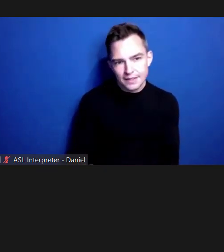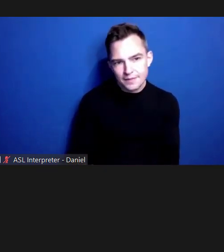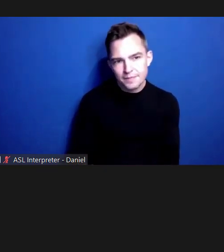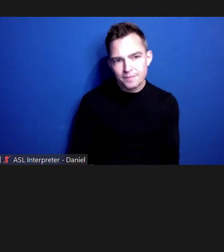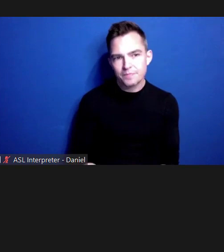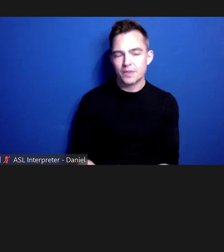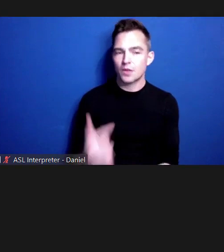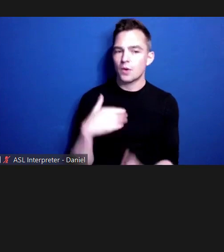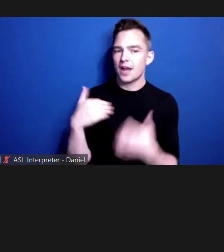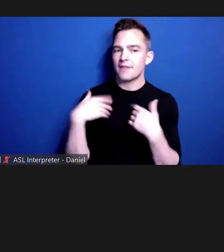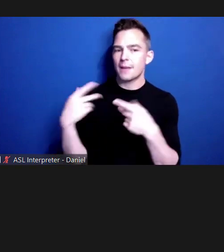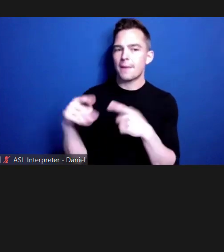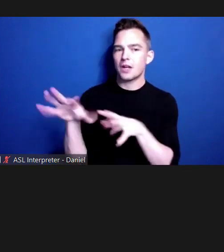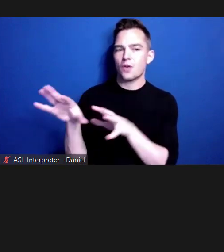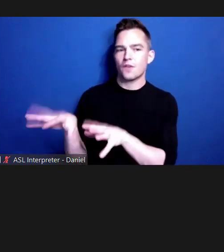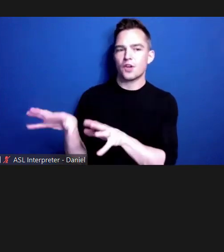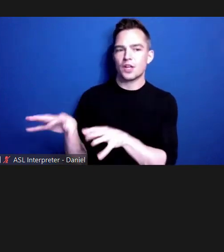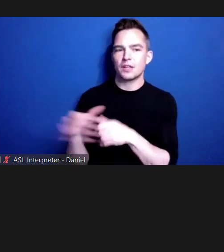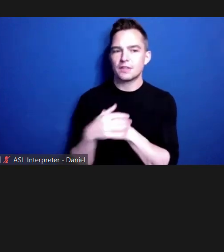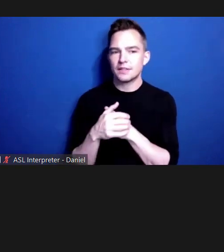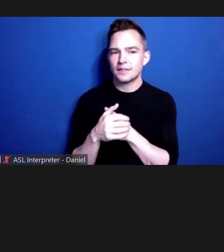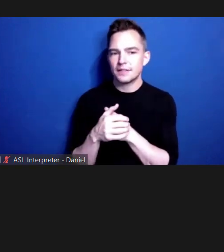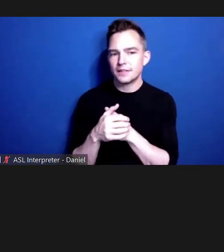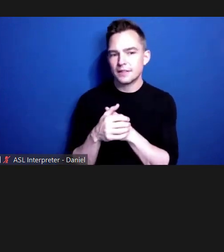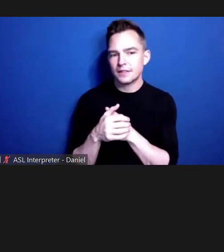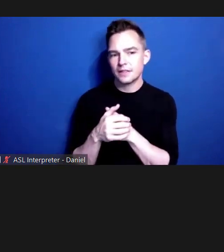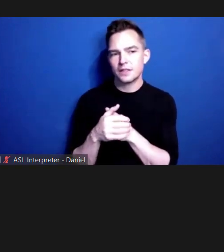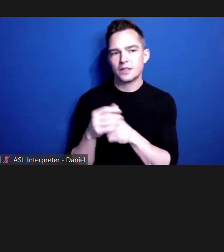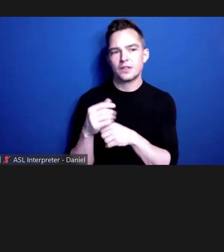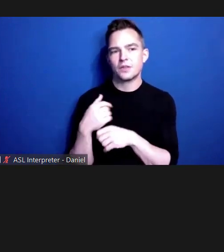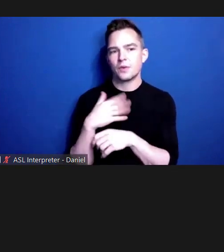Over here. You're gonna miss it. Okay.